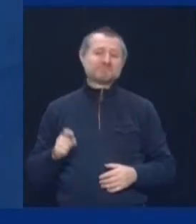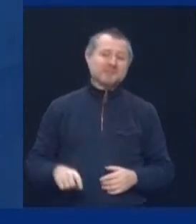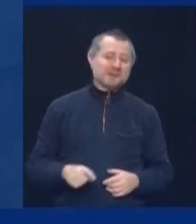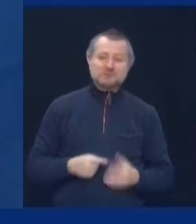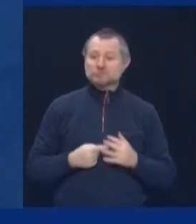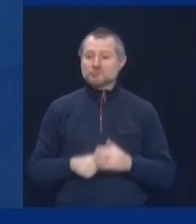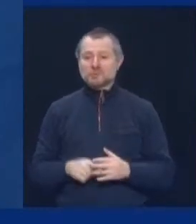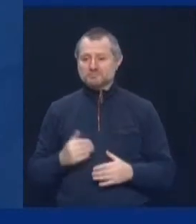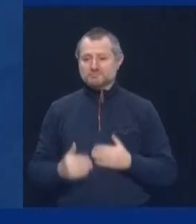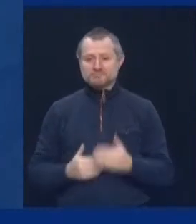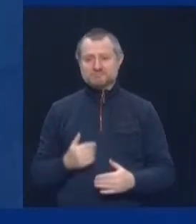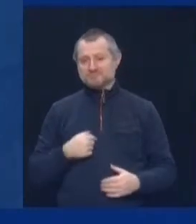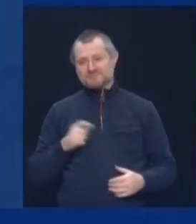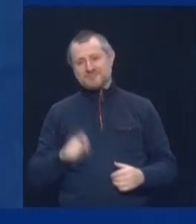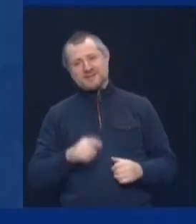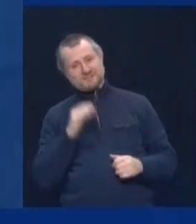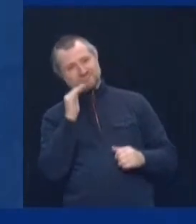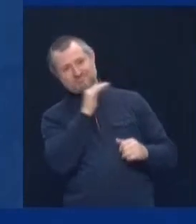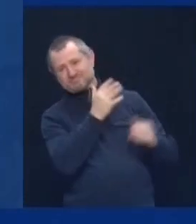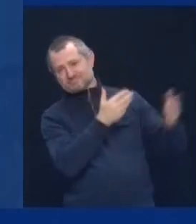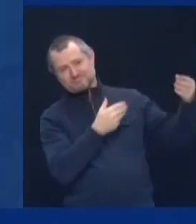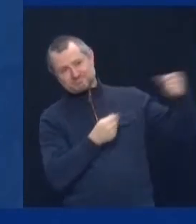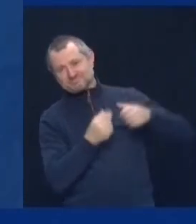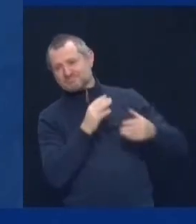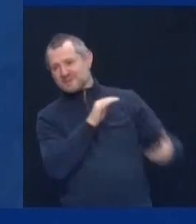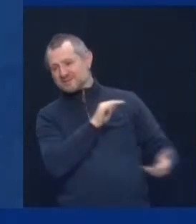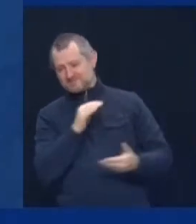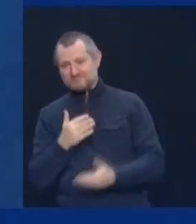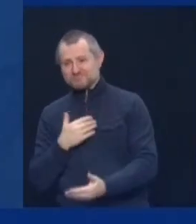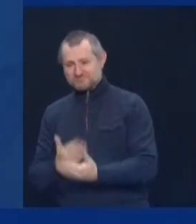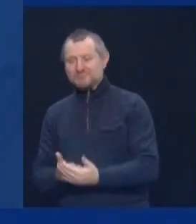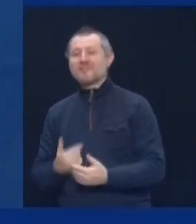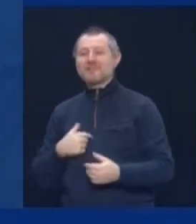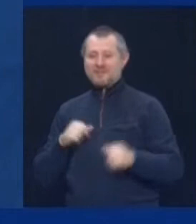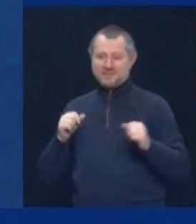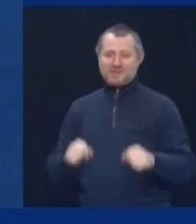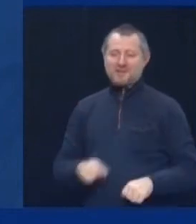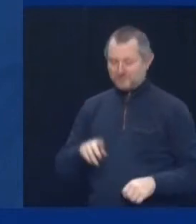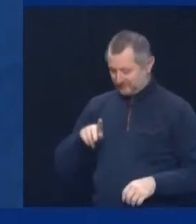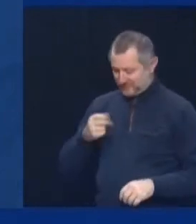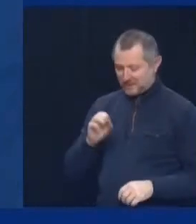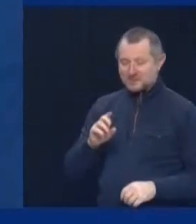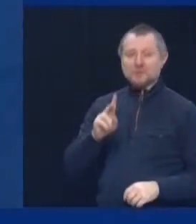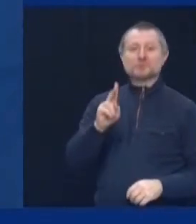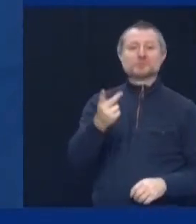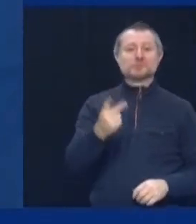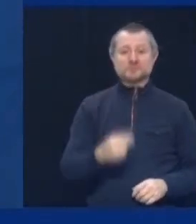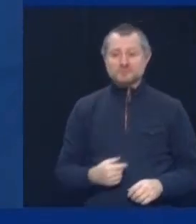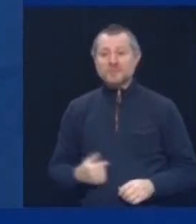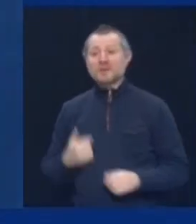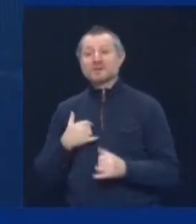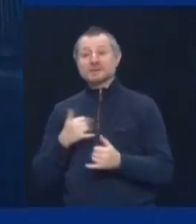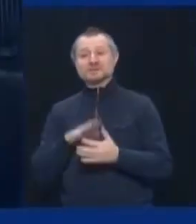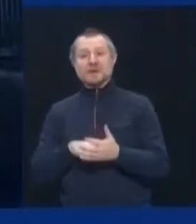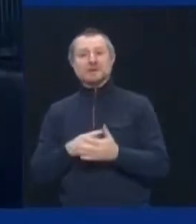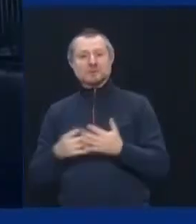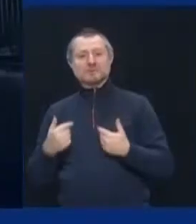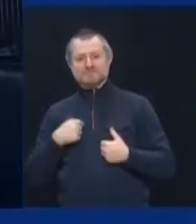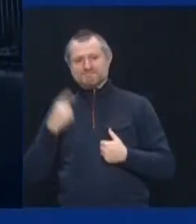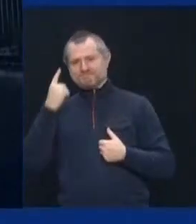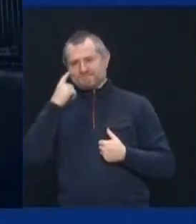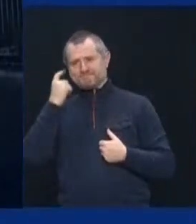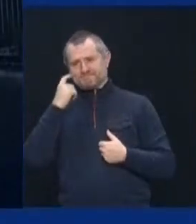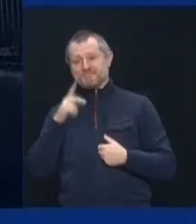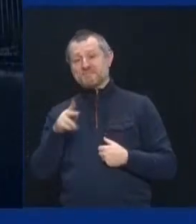need the delivery of the vaccines. And on the current schedule, we think we get to phase 2